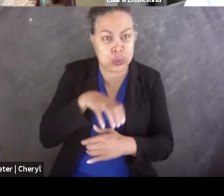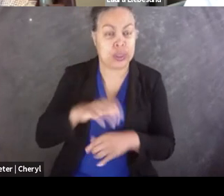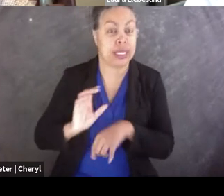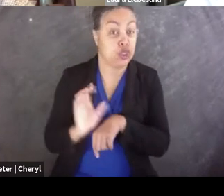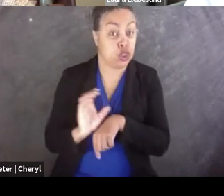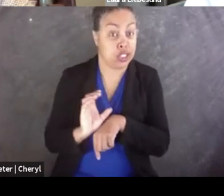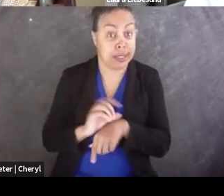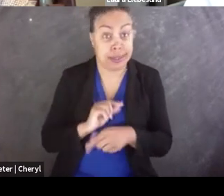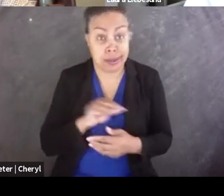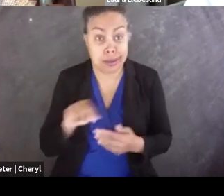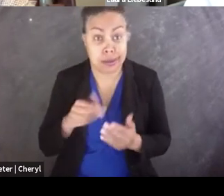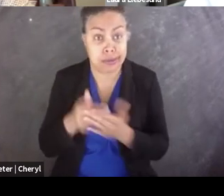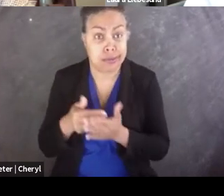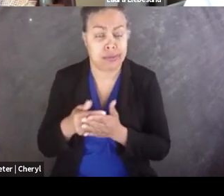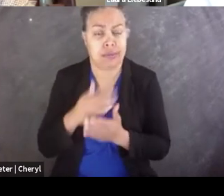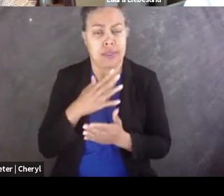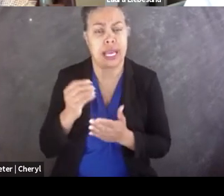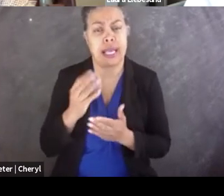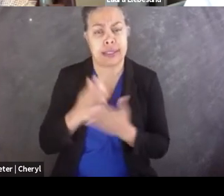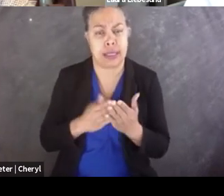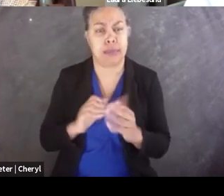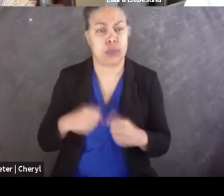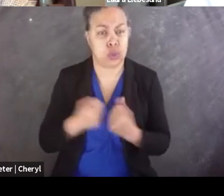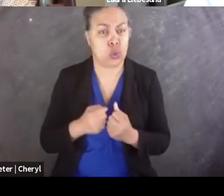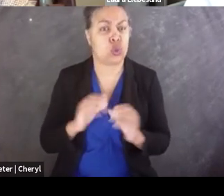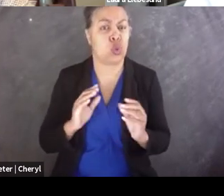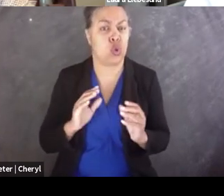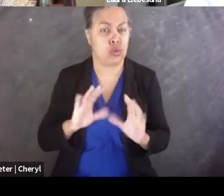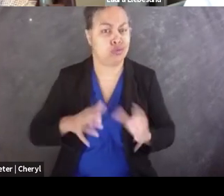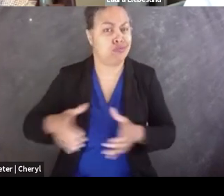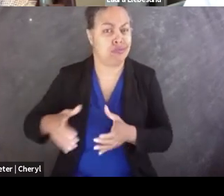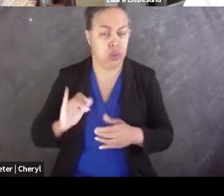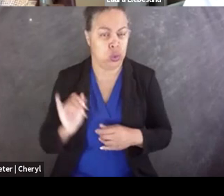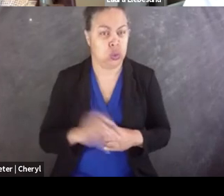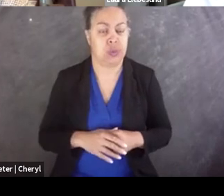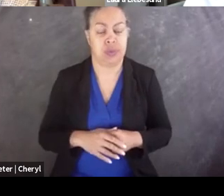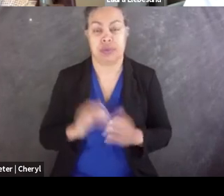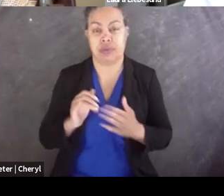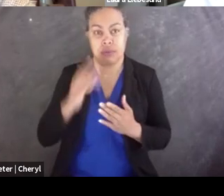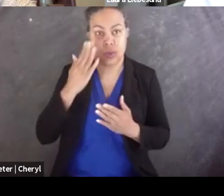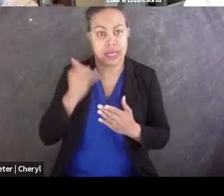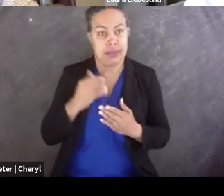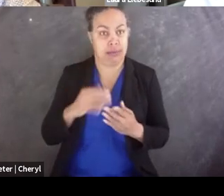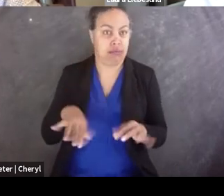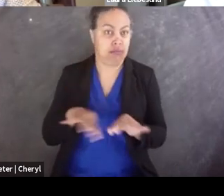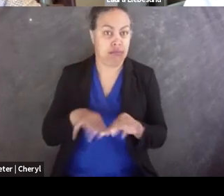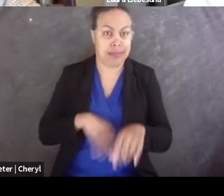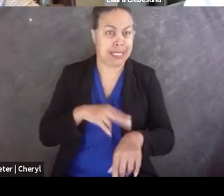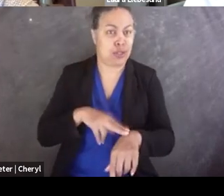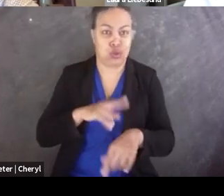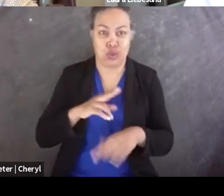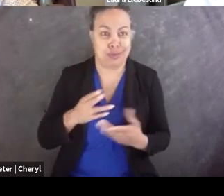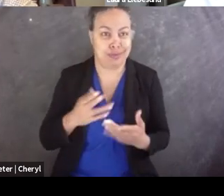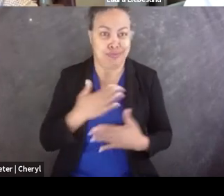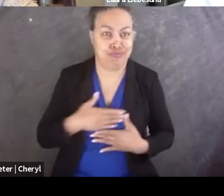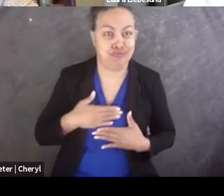churches, and social organizations. So it was only natural that, entertainment become